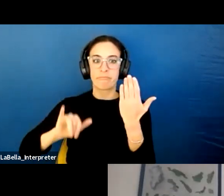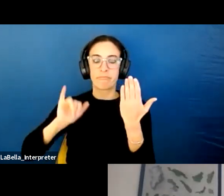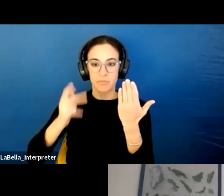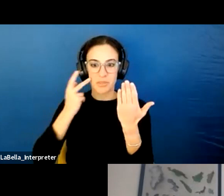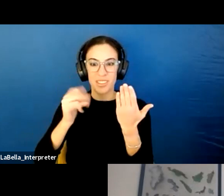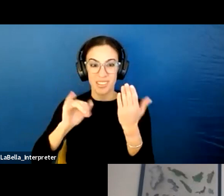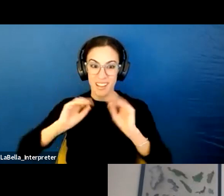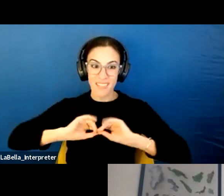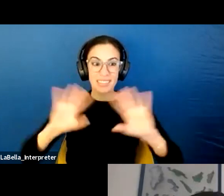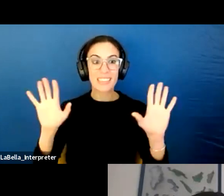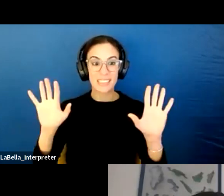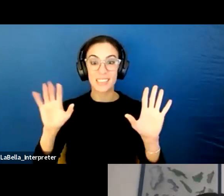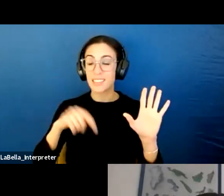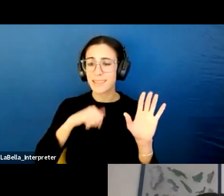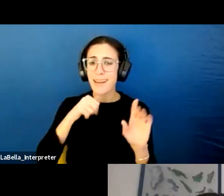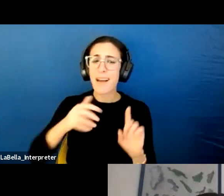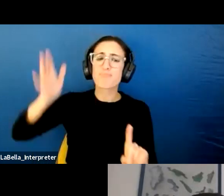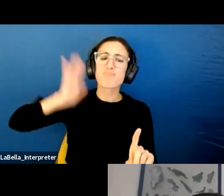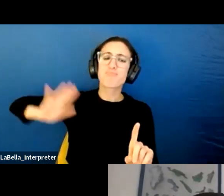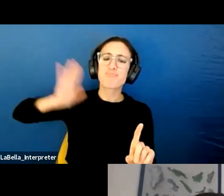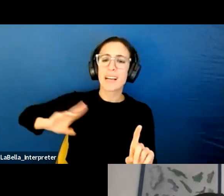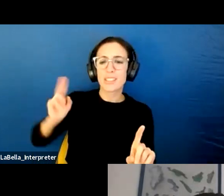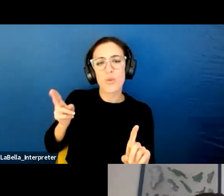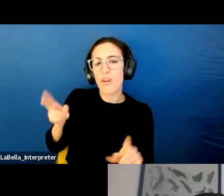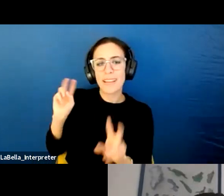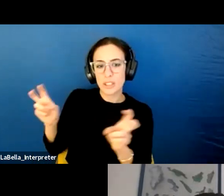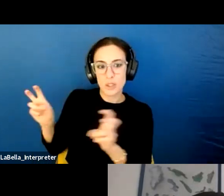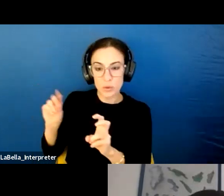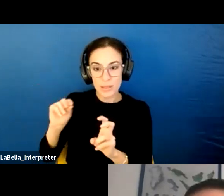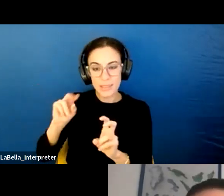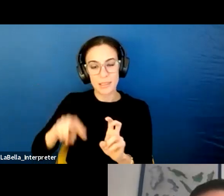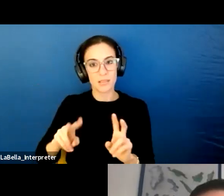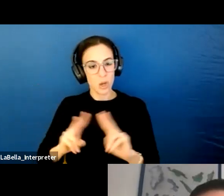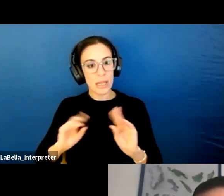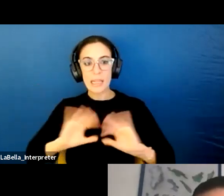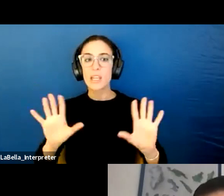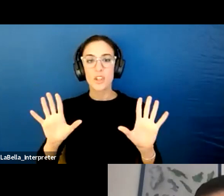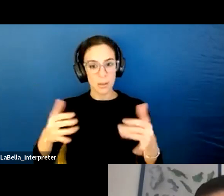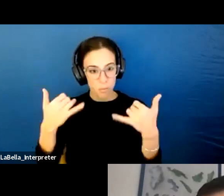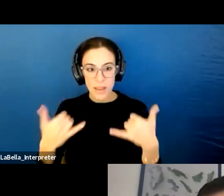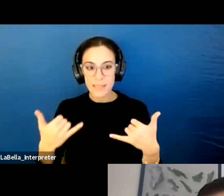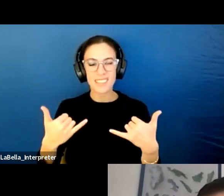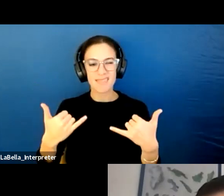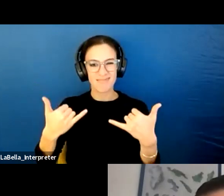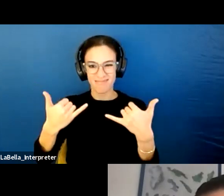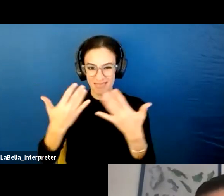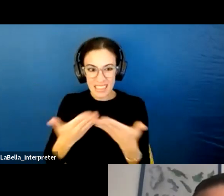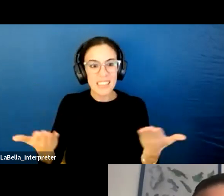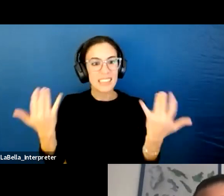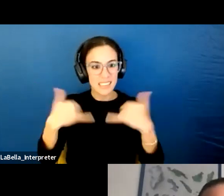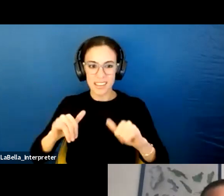kind of historical thing, but is a very clear and present social force that is acting right